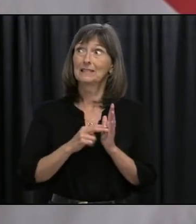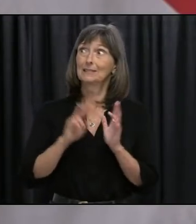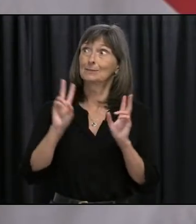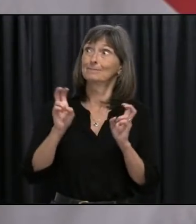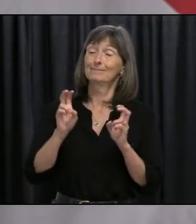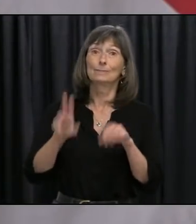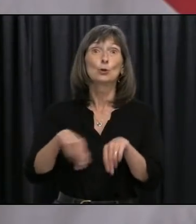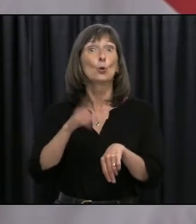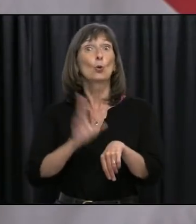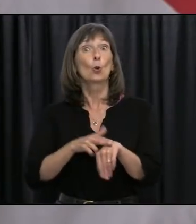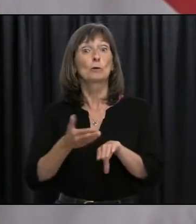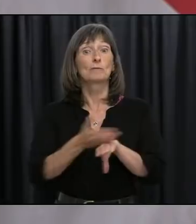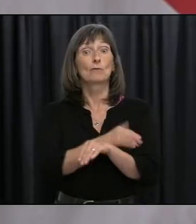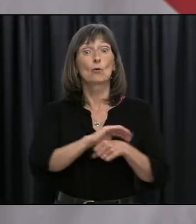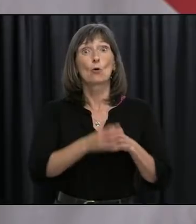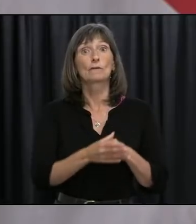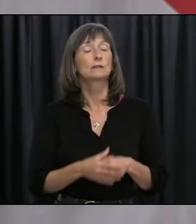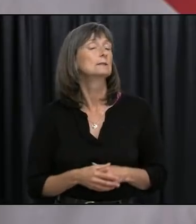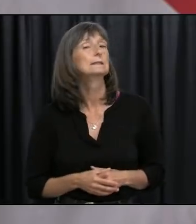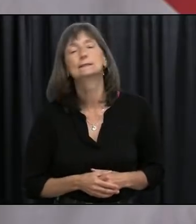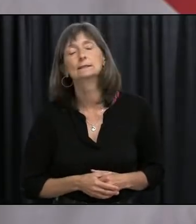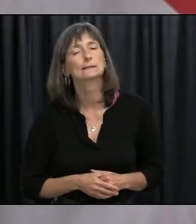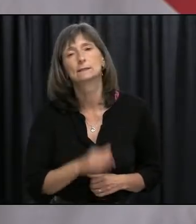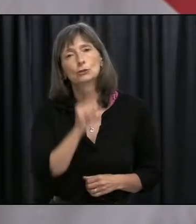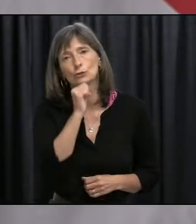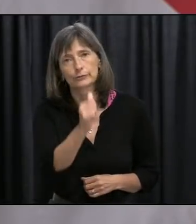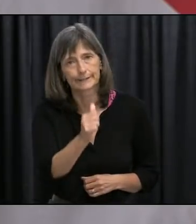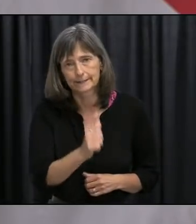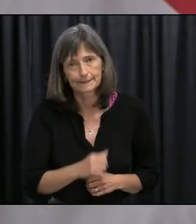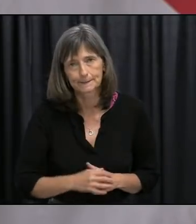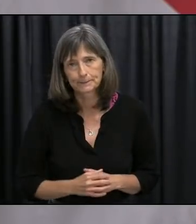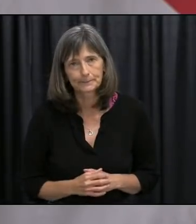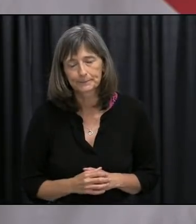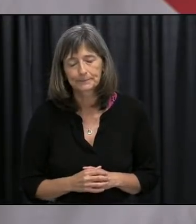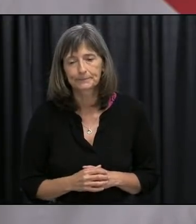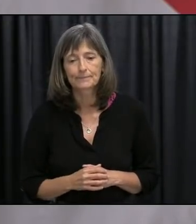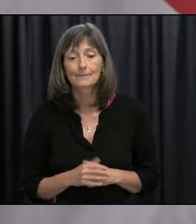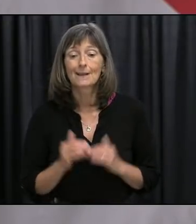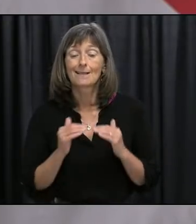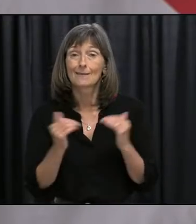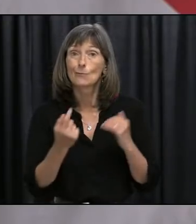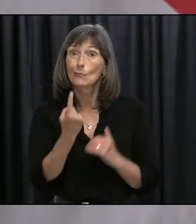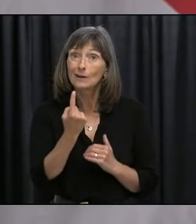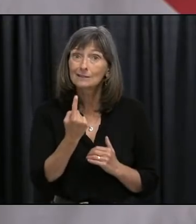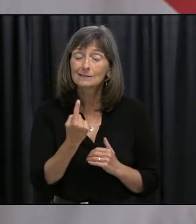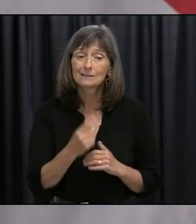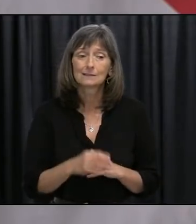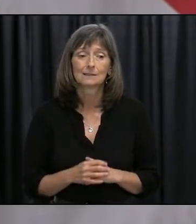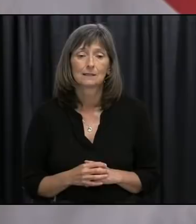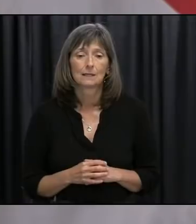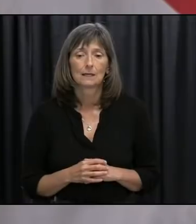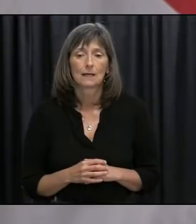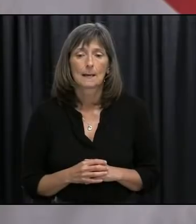knew it prior to COVID coming on the scene. Level 1 is going to be